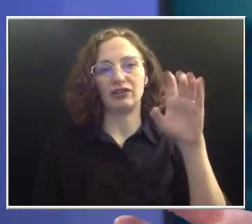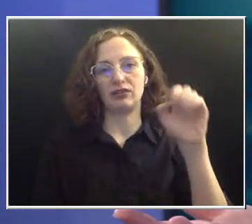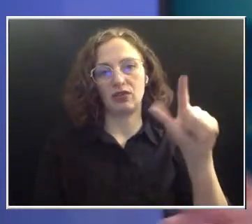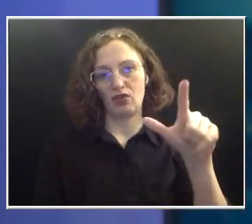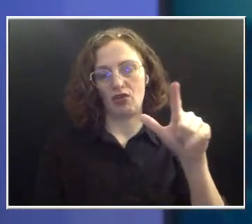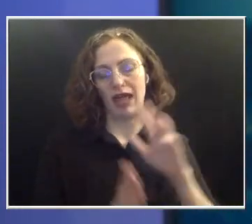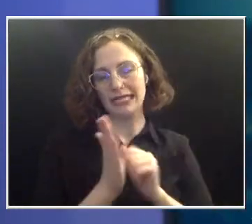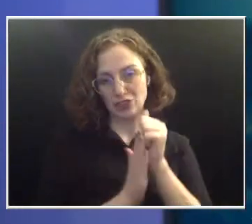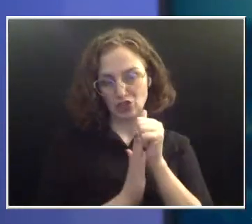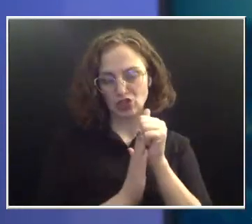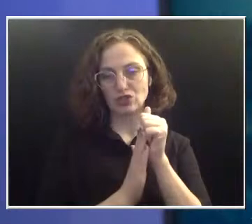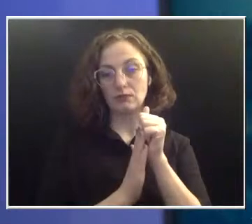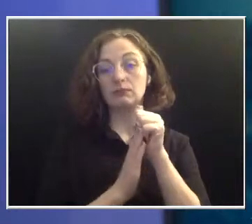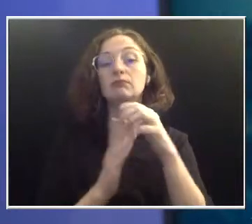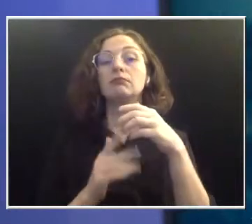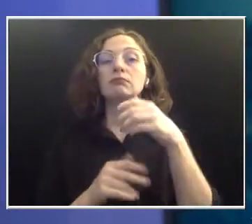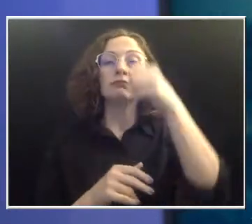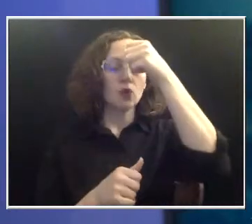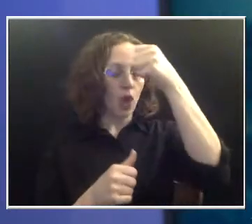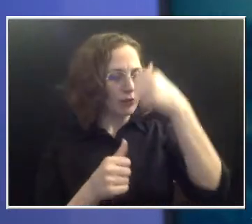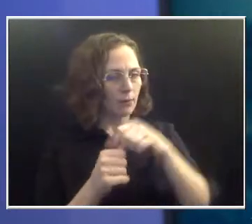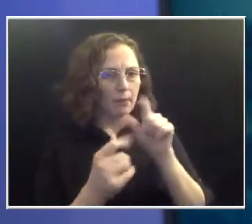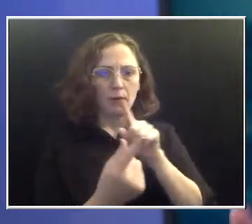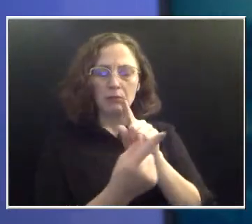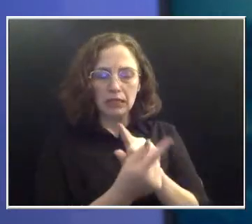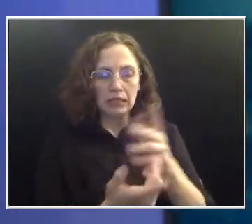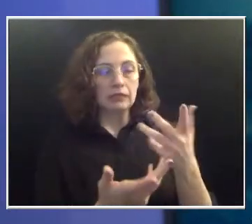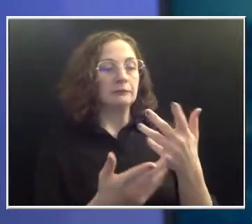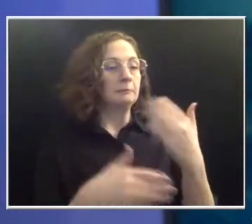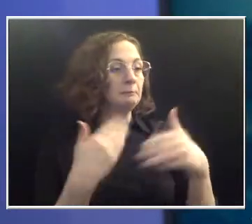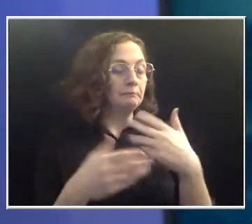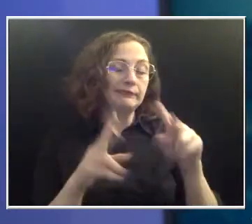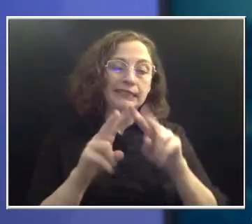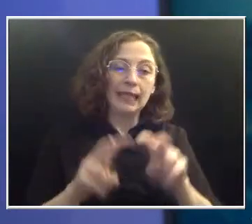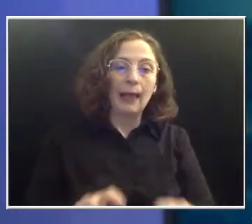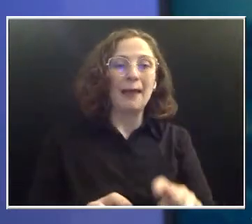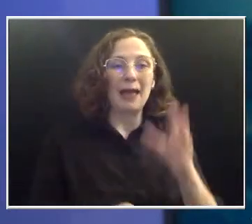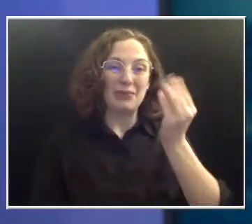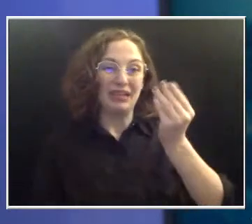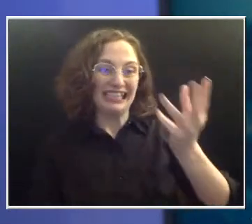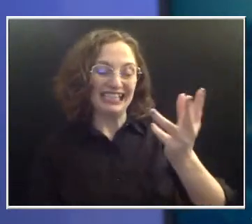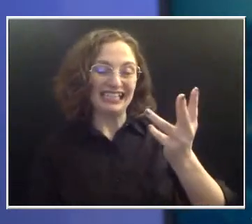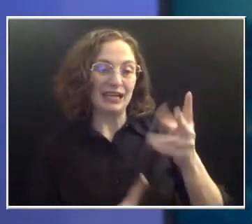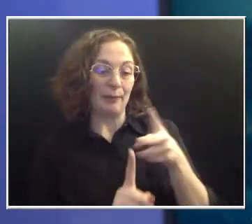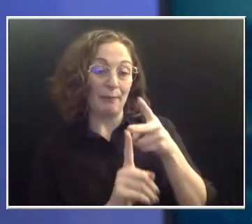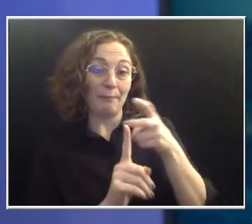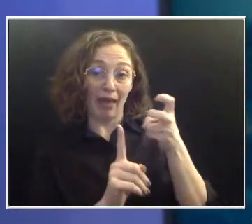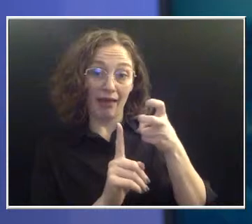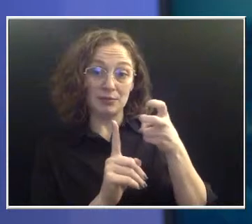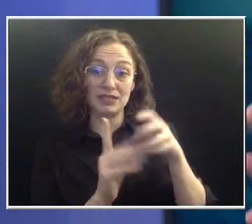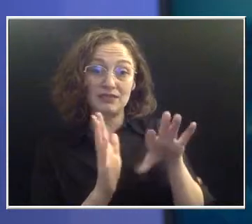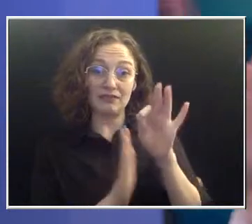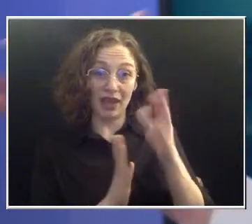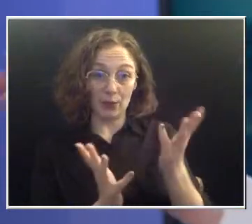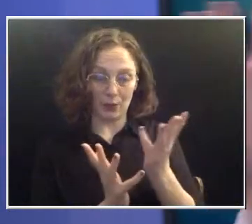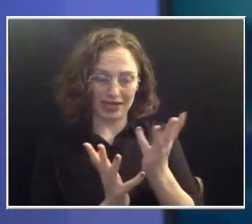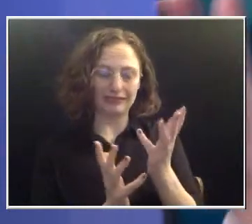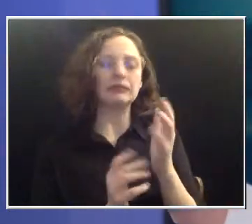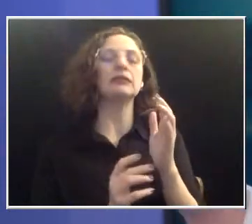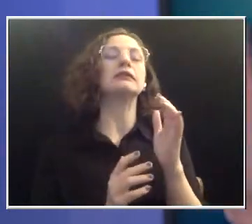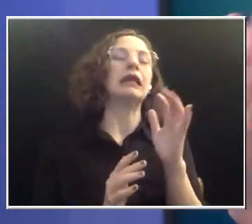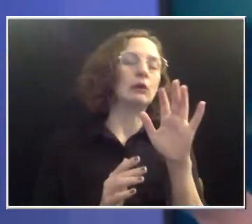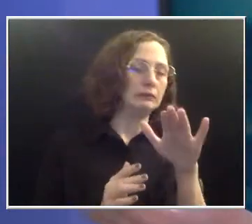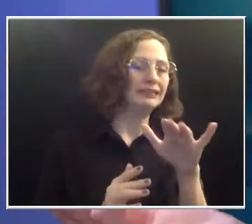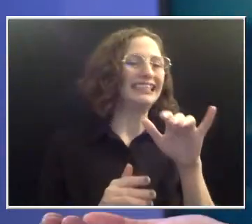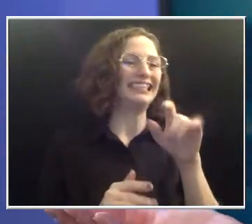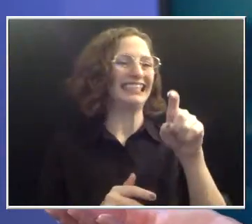exam saying, well, the biopsies show this. We need to get a bigger biopsy so we can see the size of the cancer because that's going to dictate